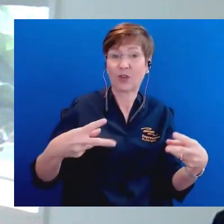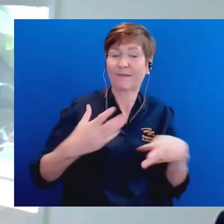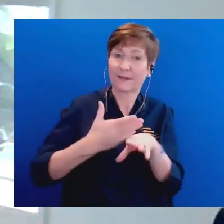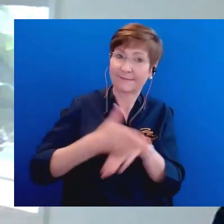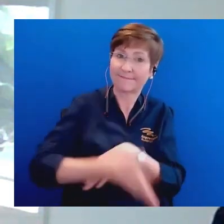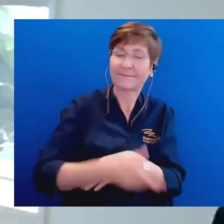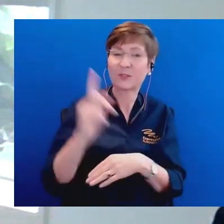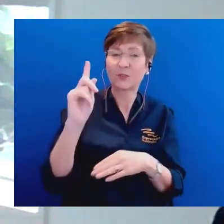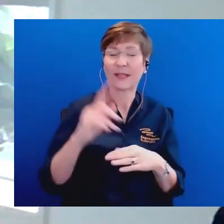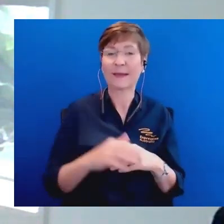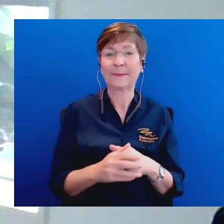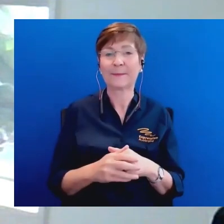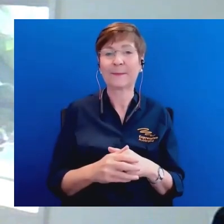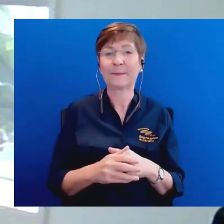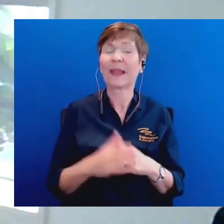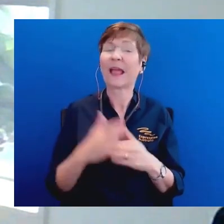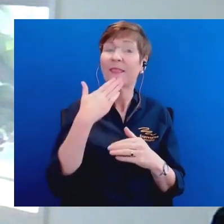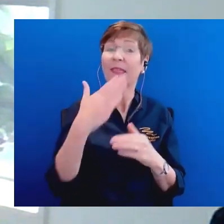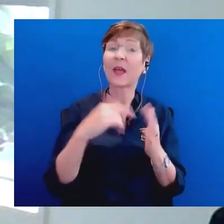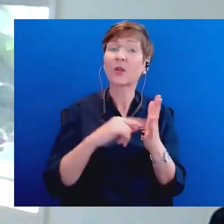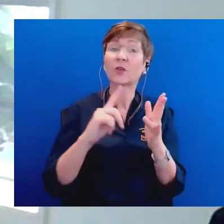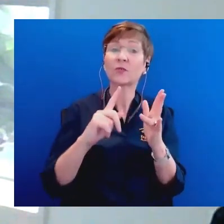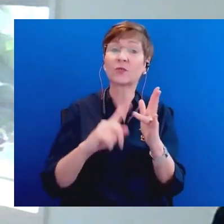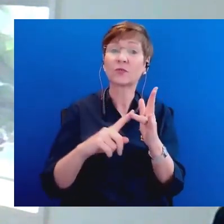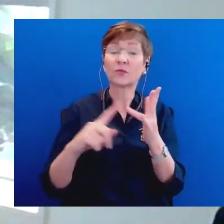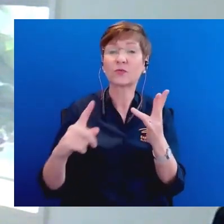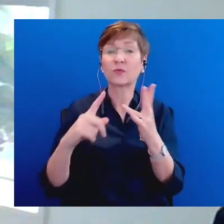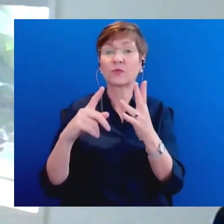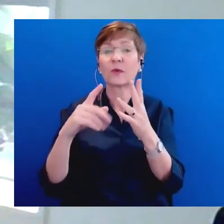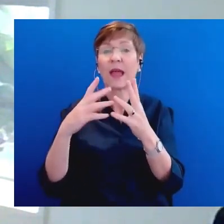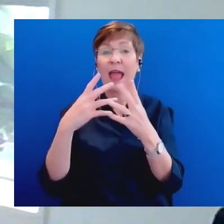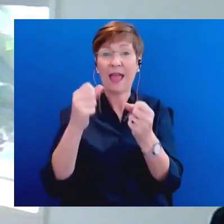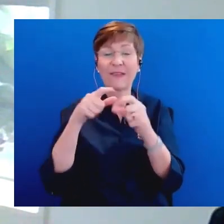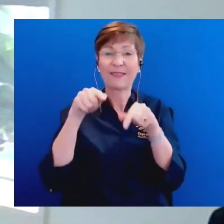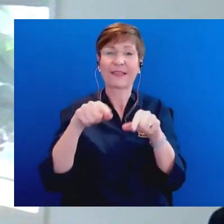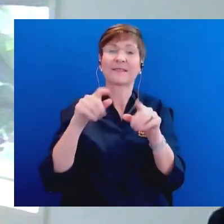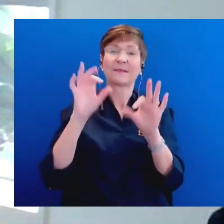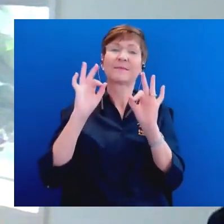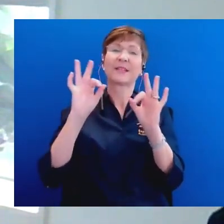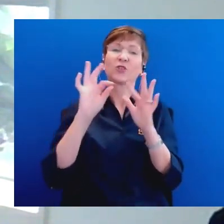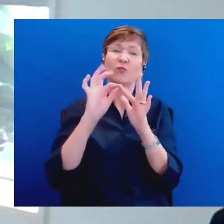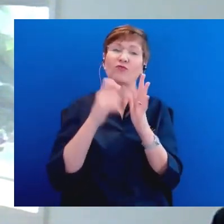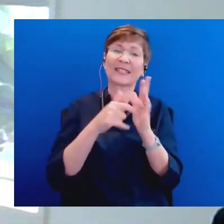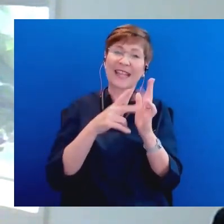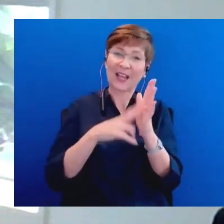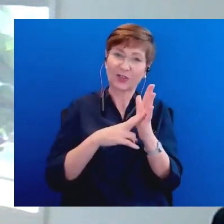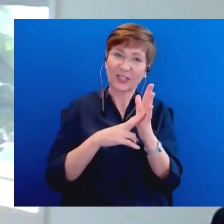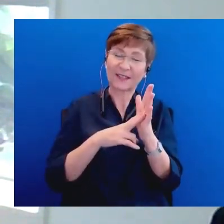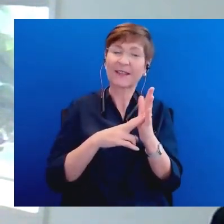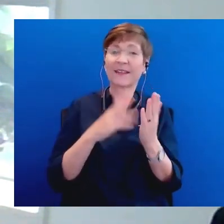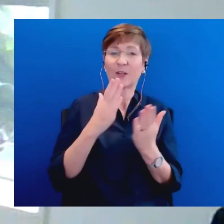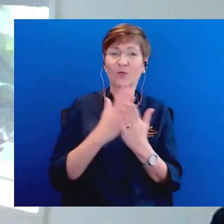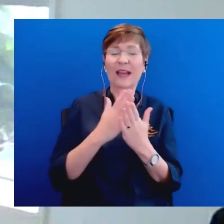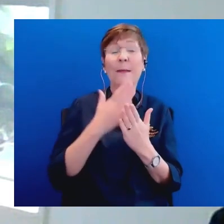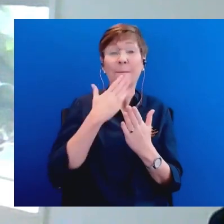today. Thank you to Show Division for bringing this production to you today. Please stay safe,